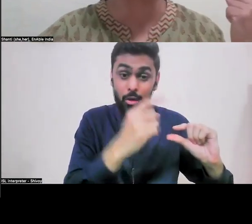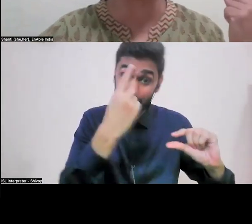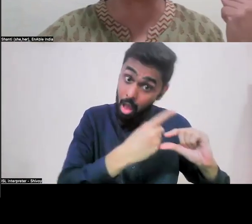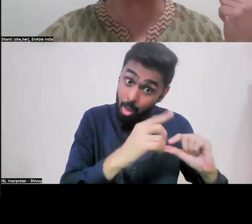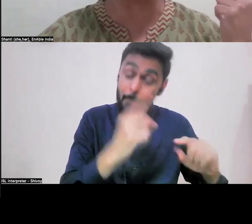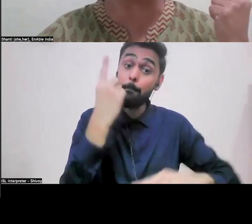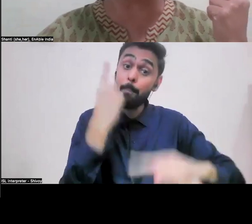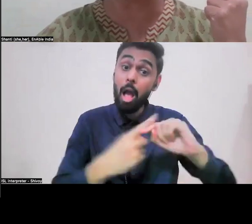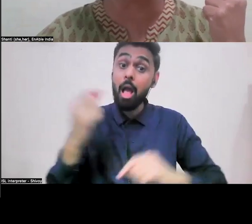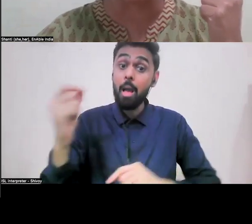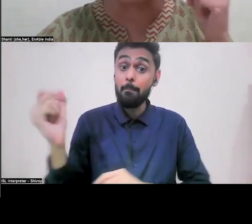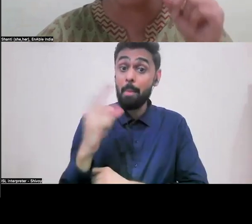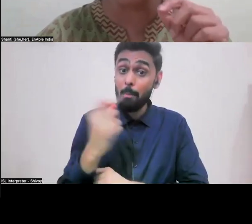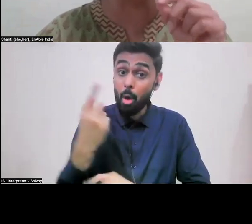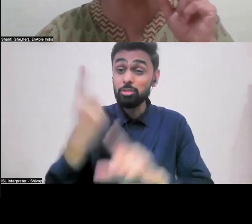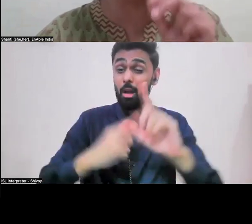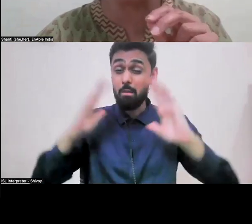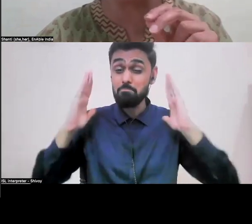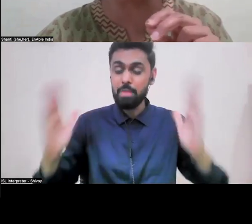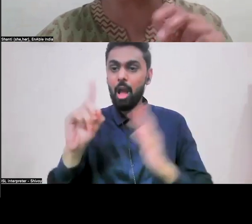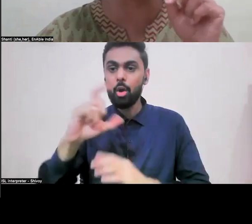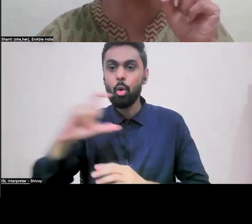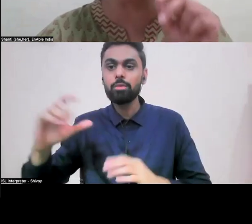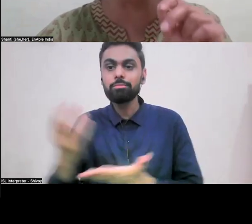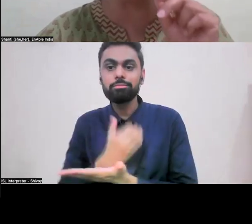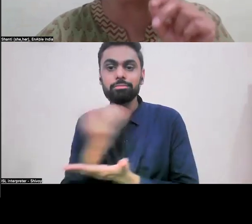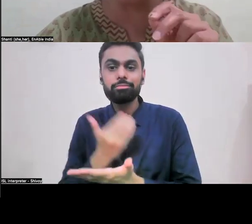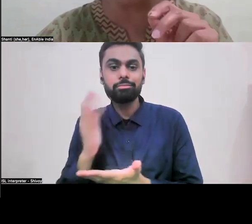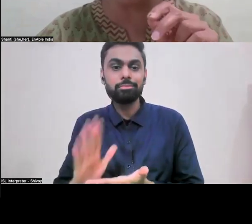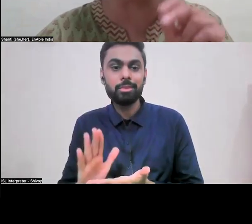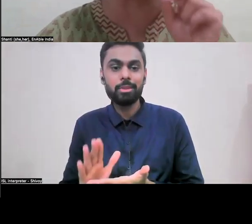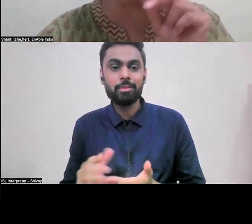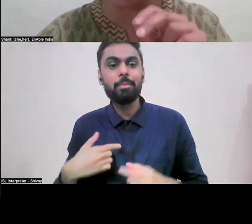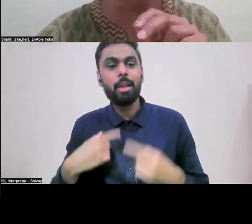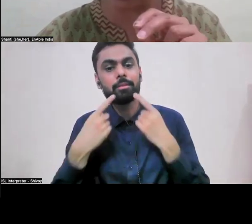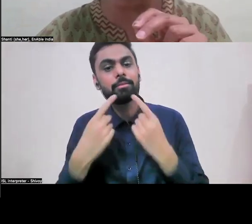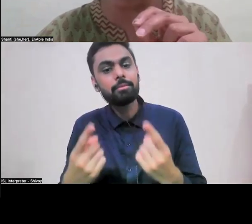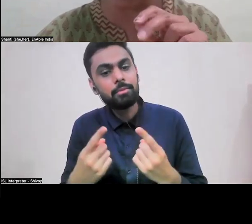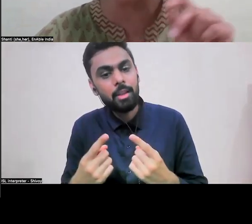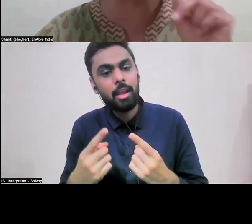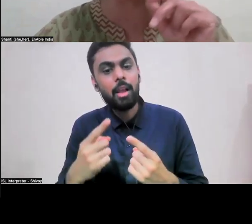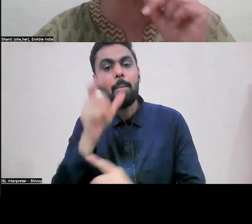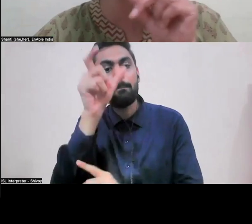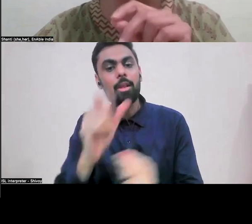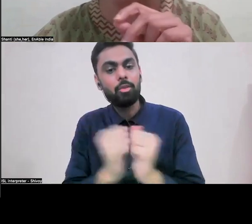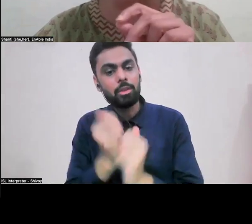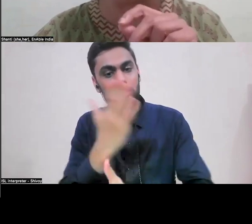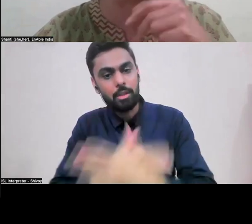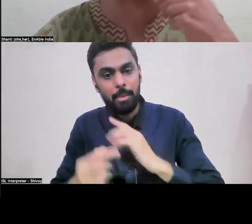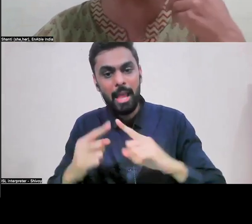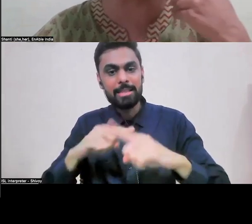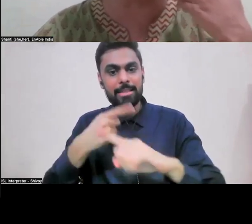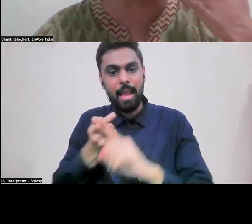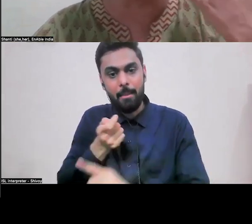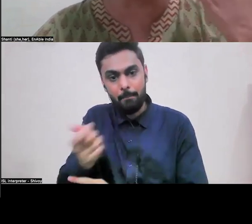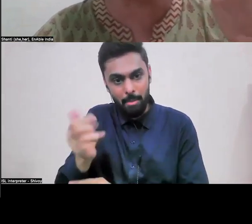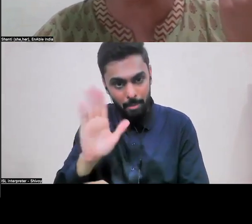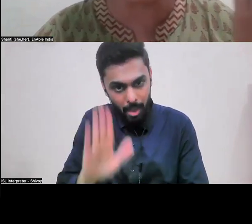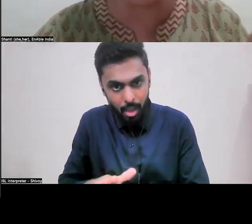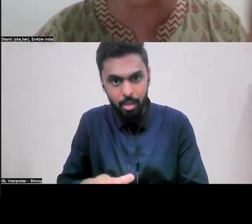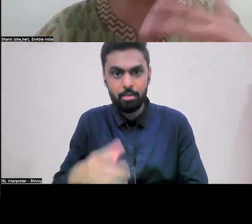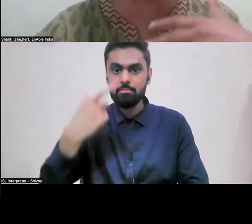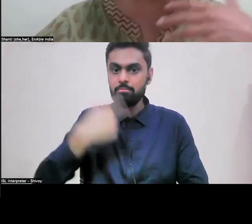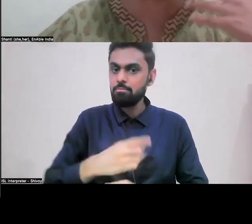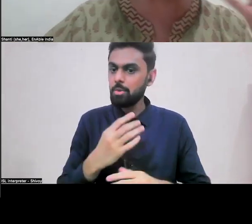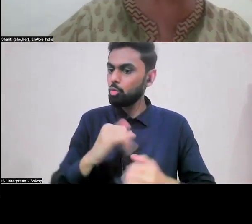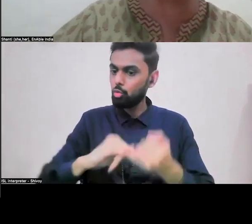because we addressed the mental model. And today we are able to say the person with disability are taxpayers. They are active citizens, which means they